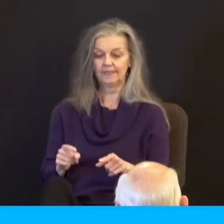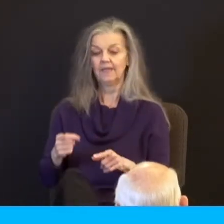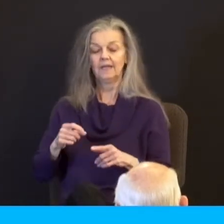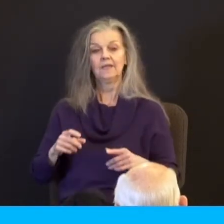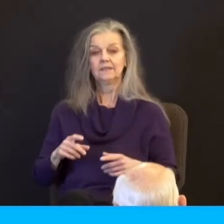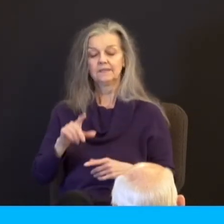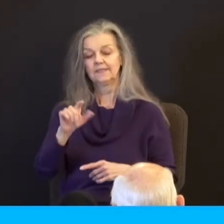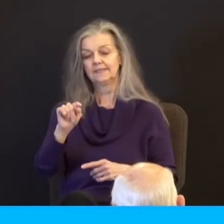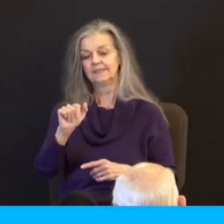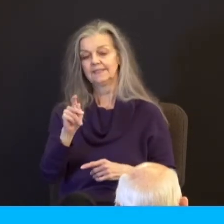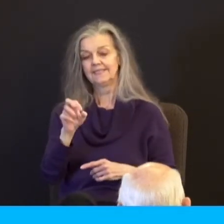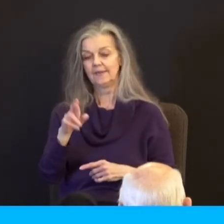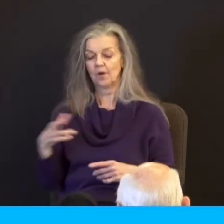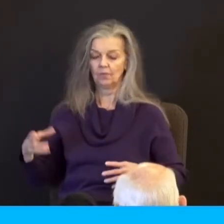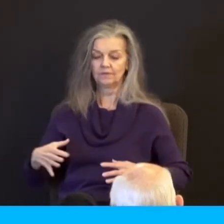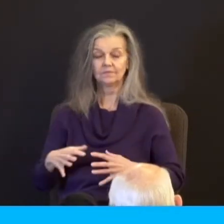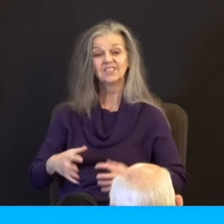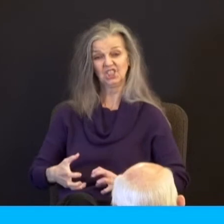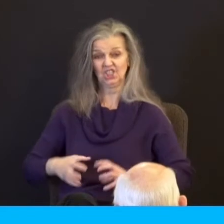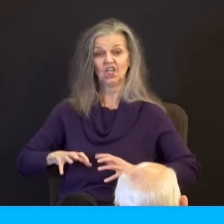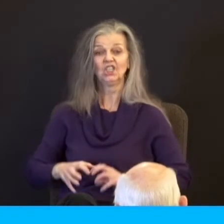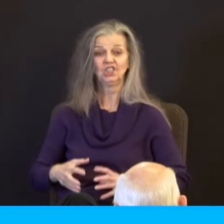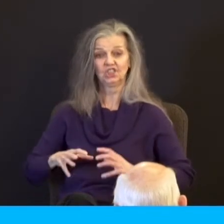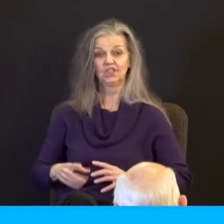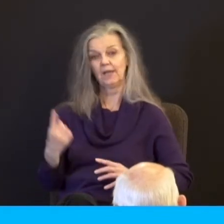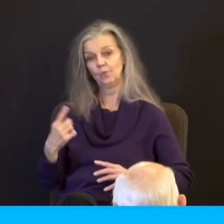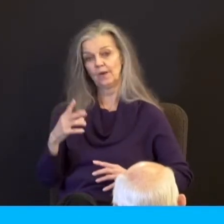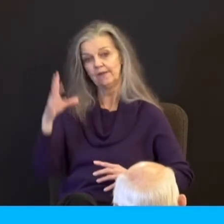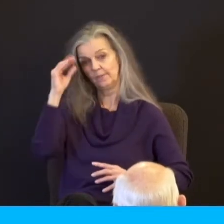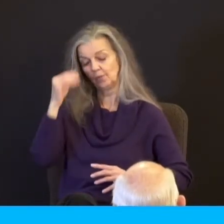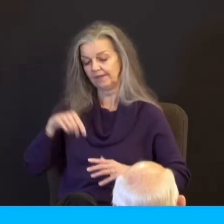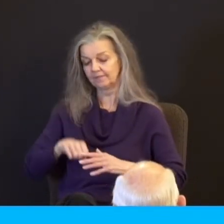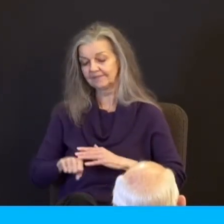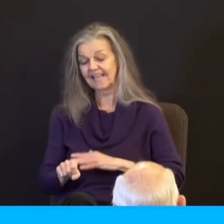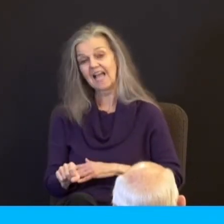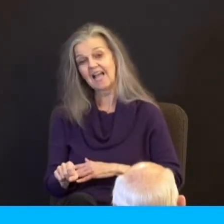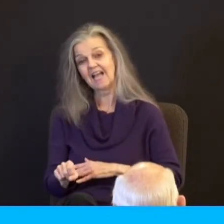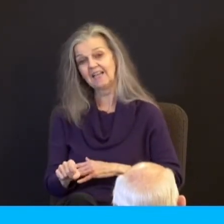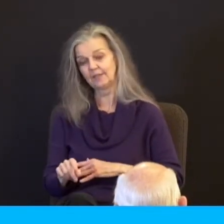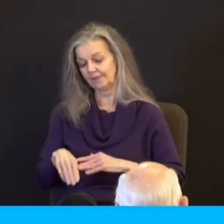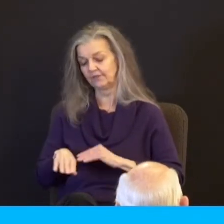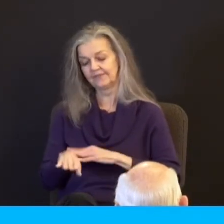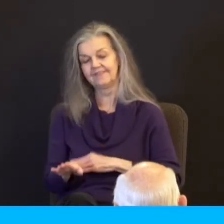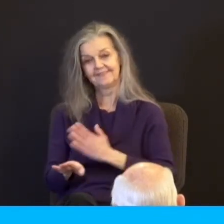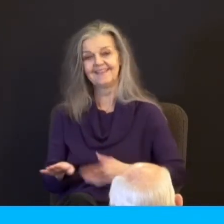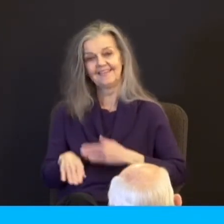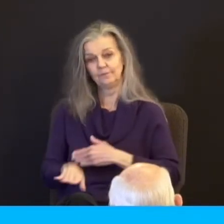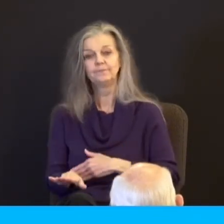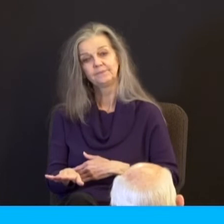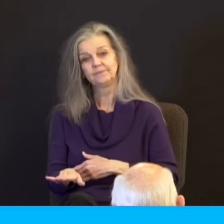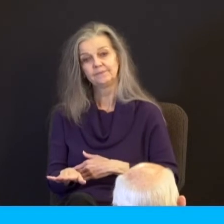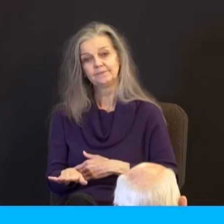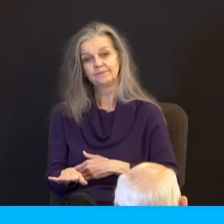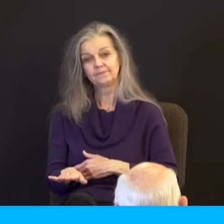that one put out his hand. So some little guy's arm got shoved out, kind of just, whether against his head or whatever it may be, but a hand got